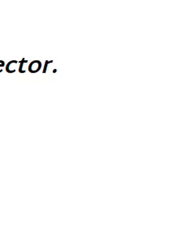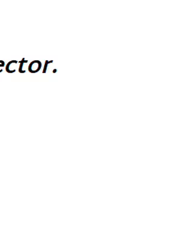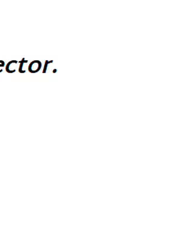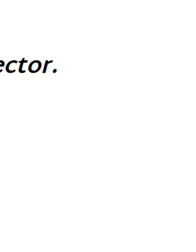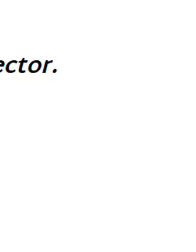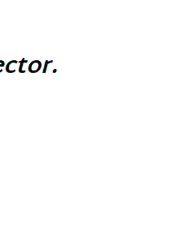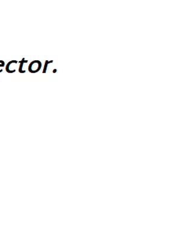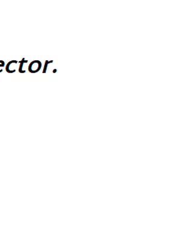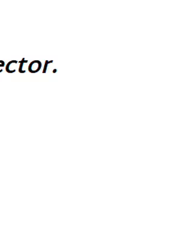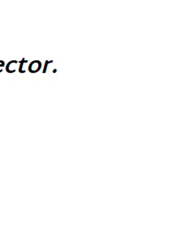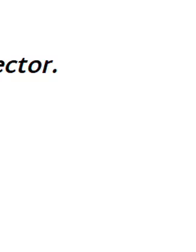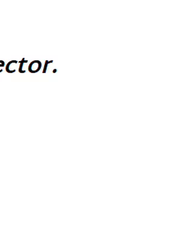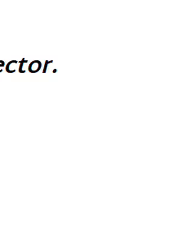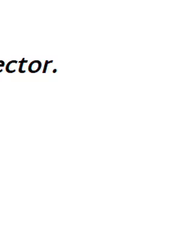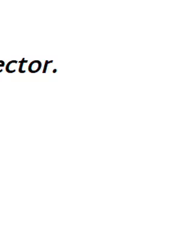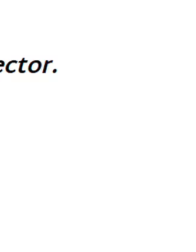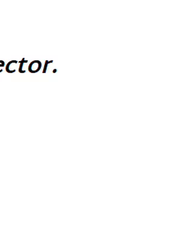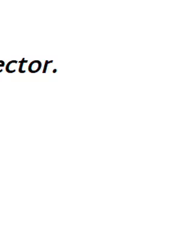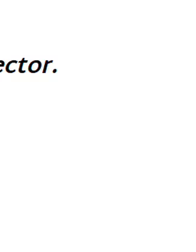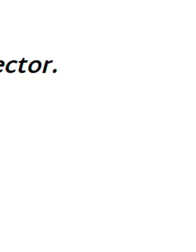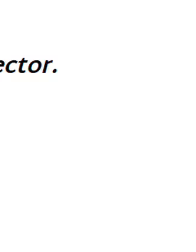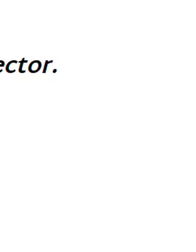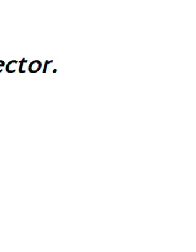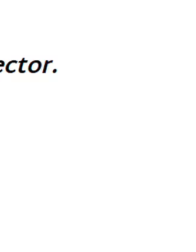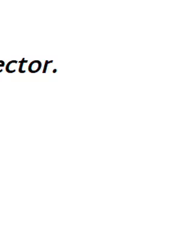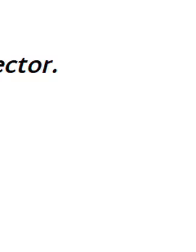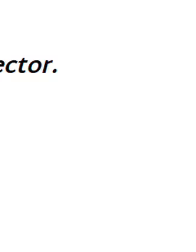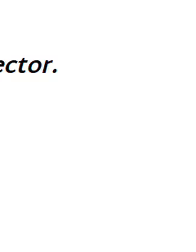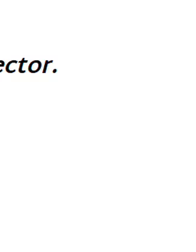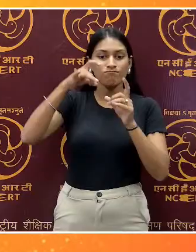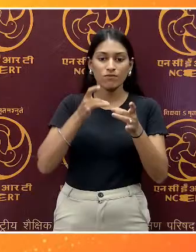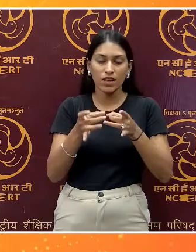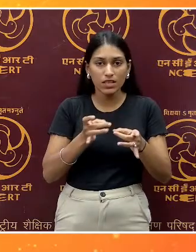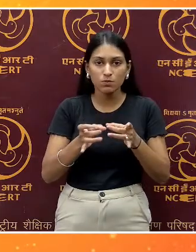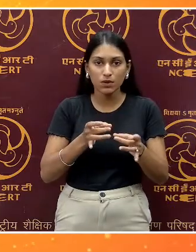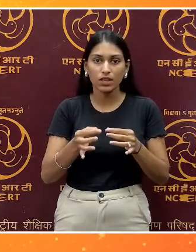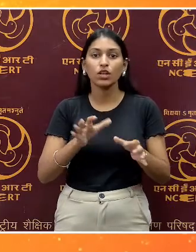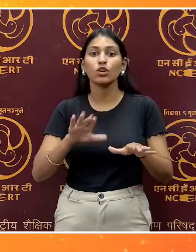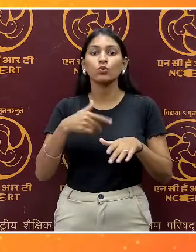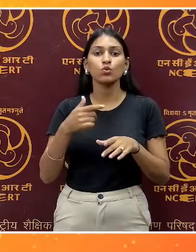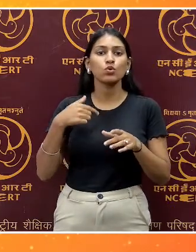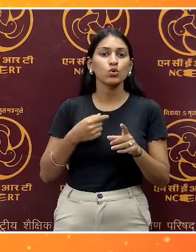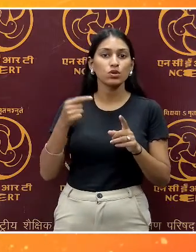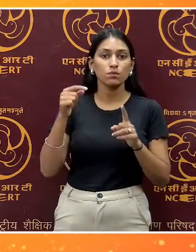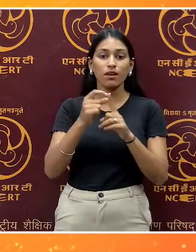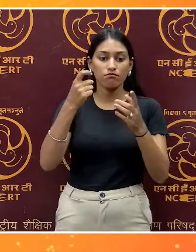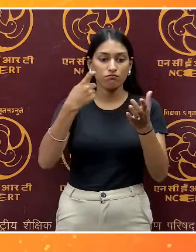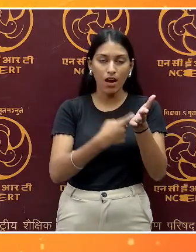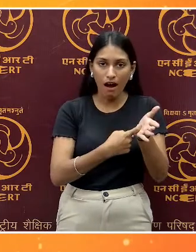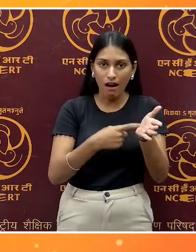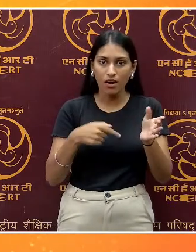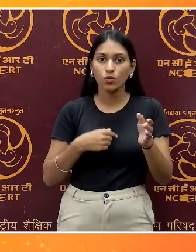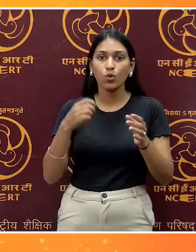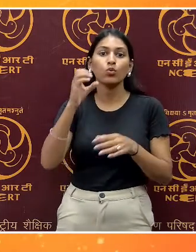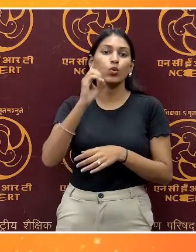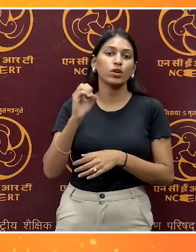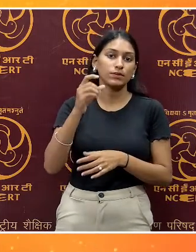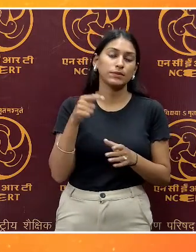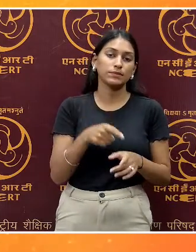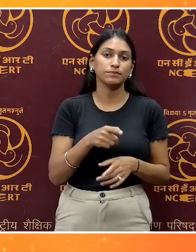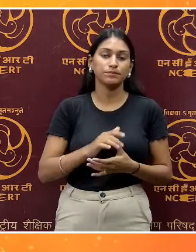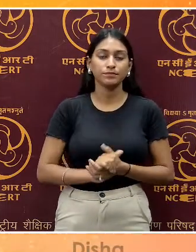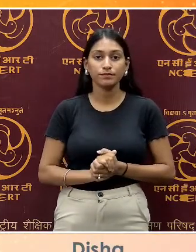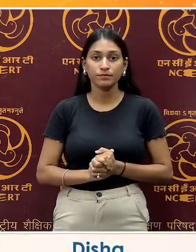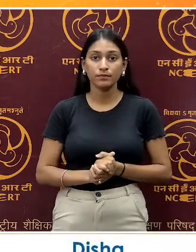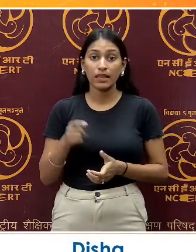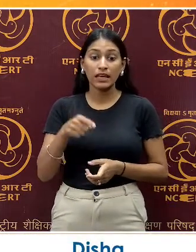vector. Position vectors are to be described with reference to R, the origin, reference point,